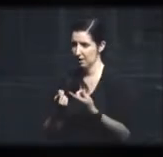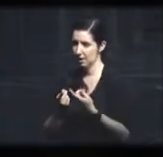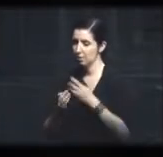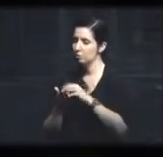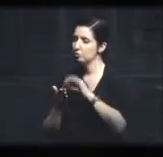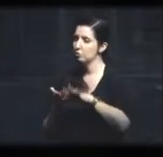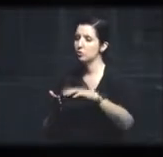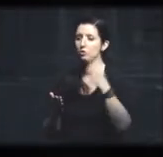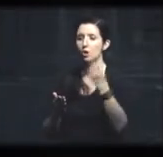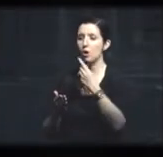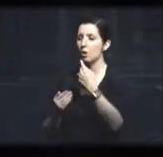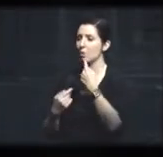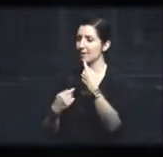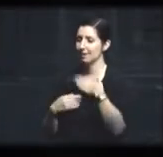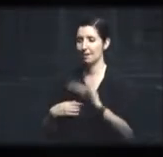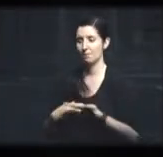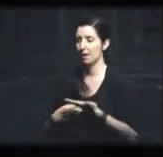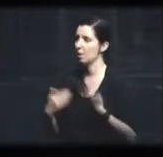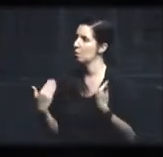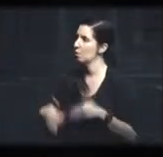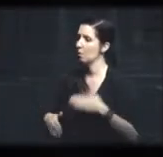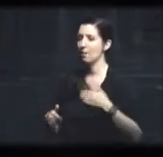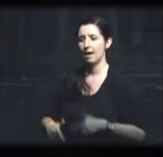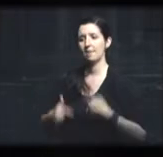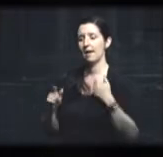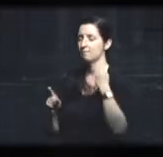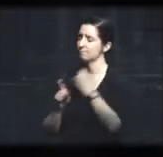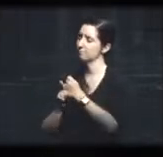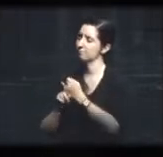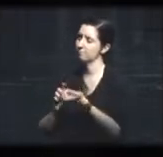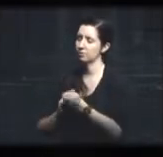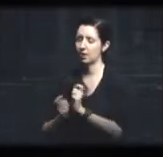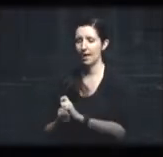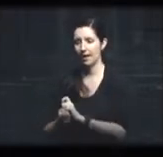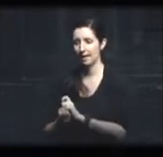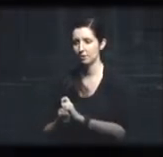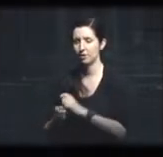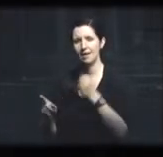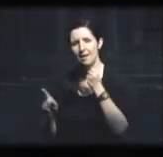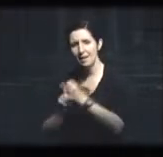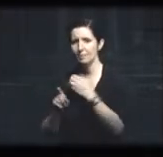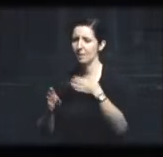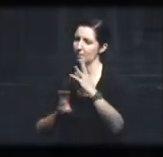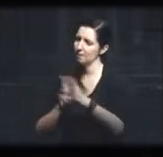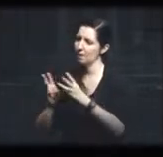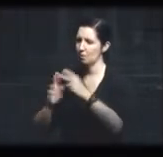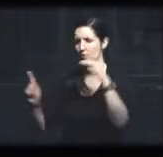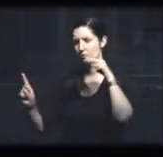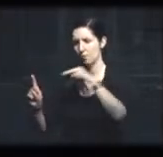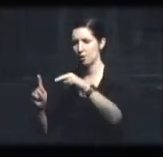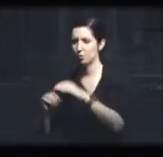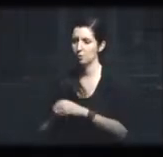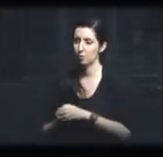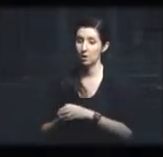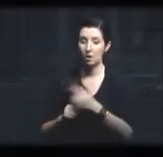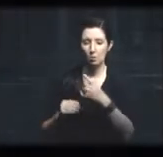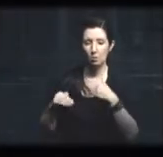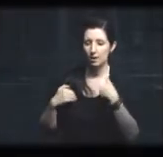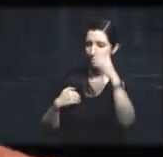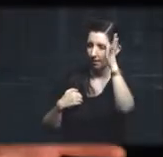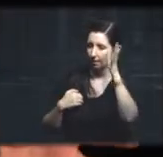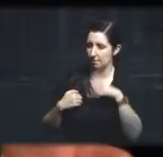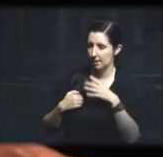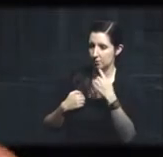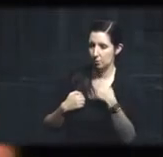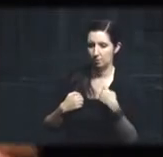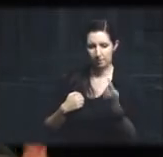life. This completely changed my viewpoint." I had a young man one day who told me, coming out of the summer intensive program, he said, I'm planning